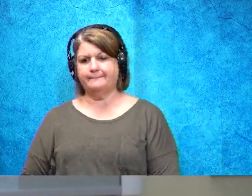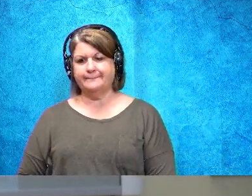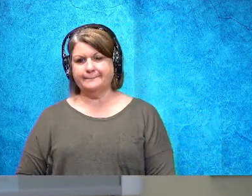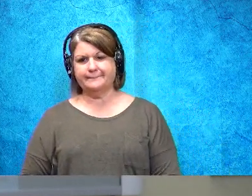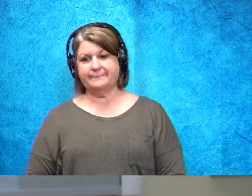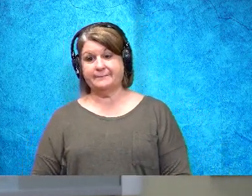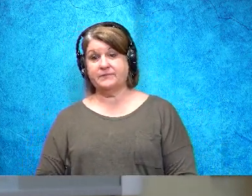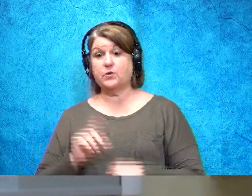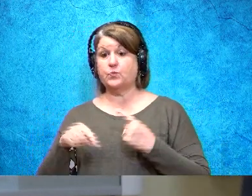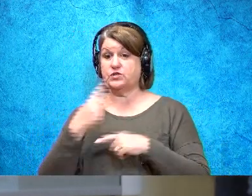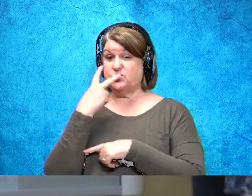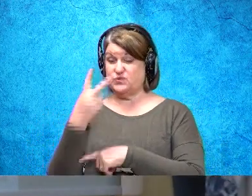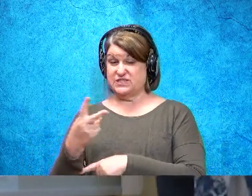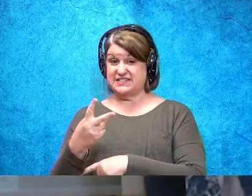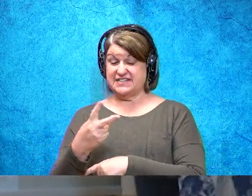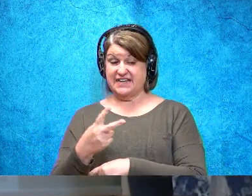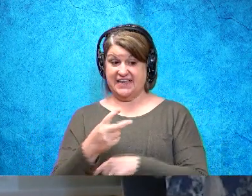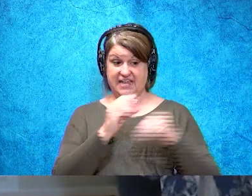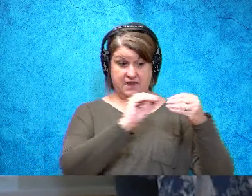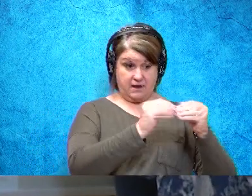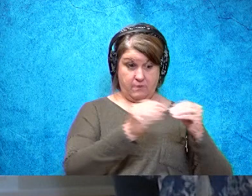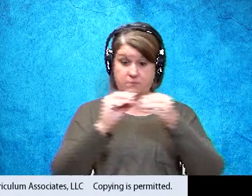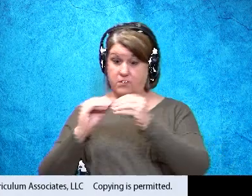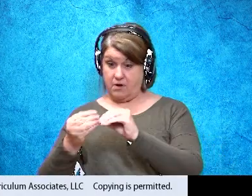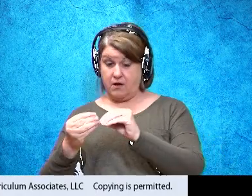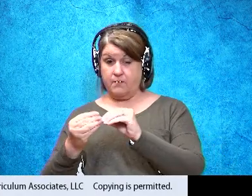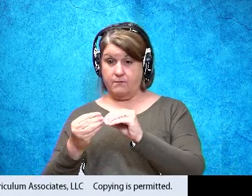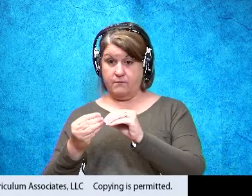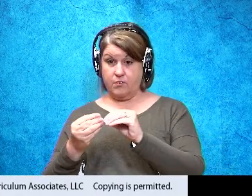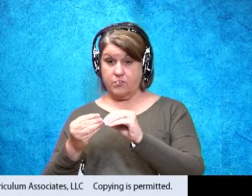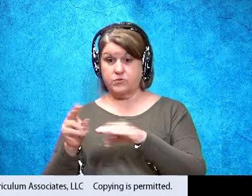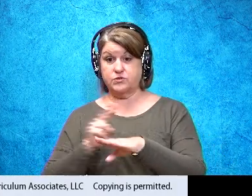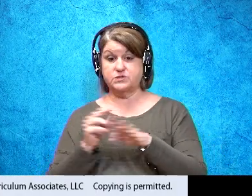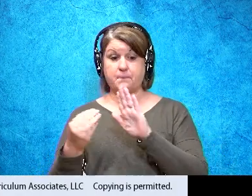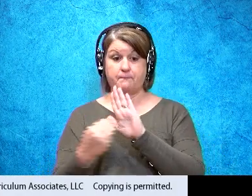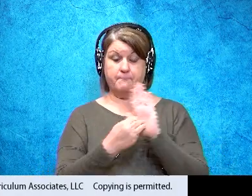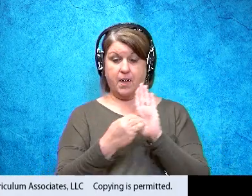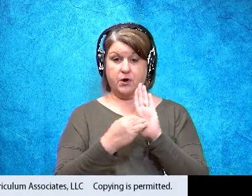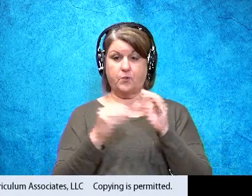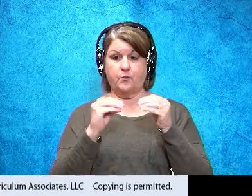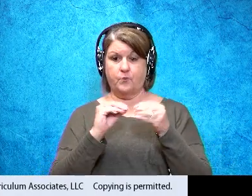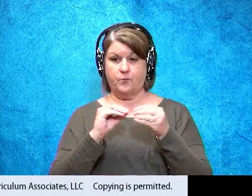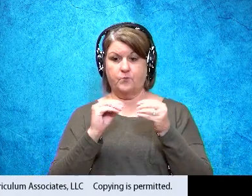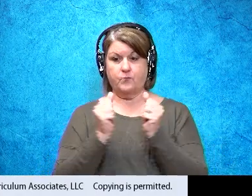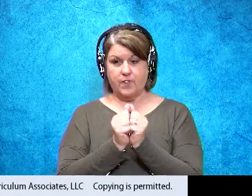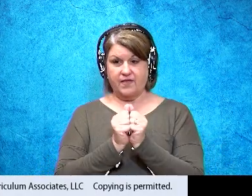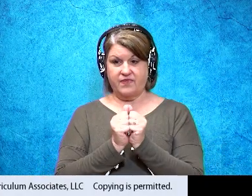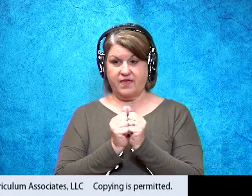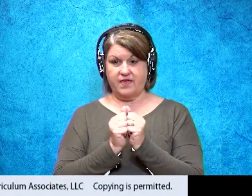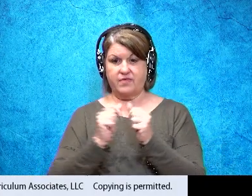When you see two-digit number, model it with the blocks, our base 10 blocks.